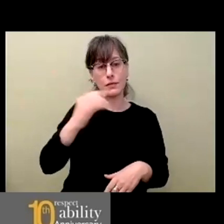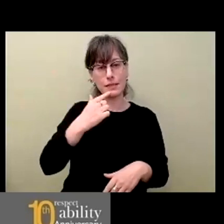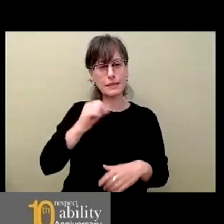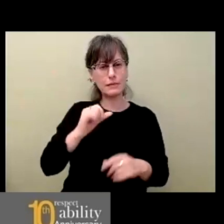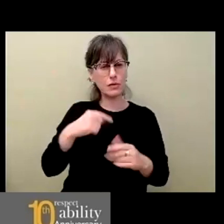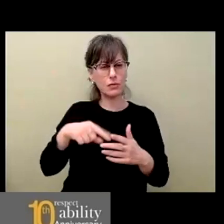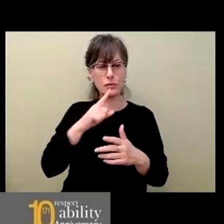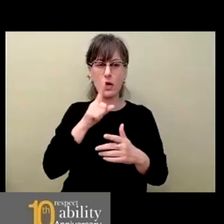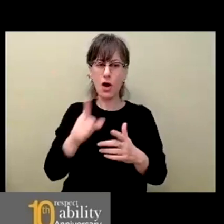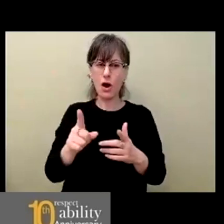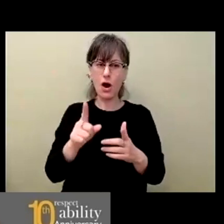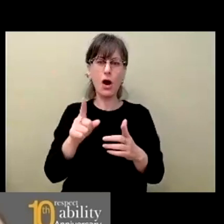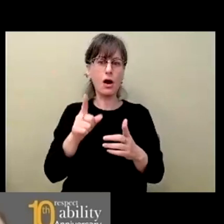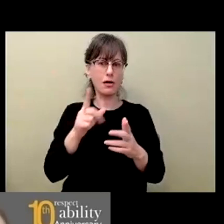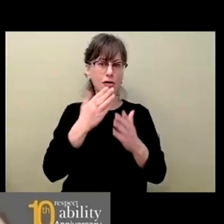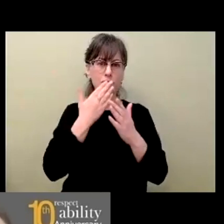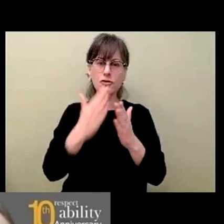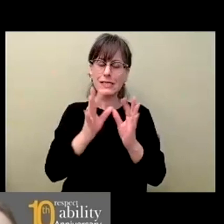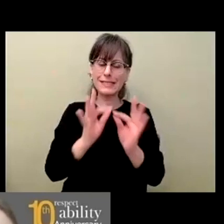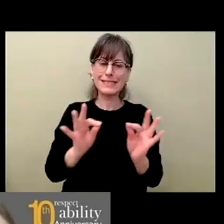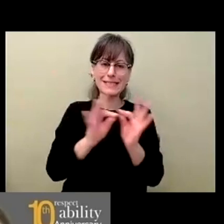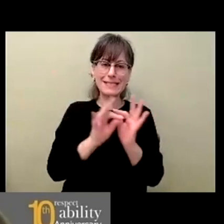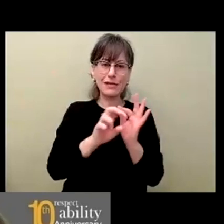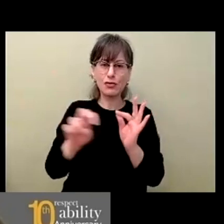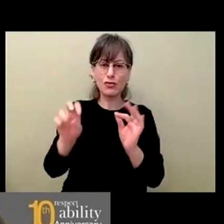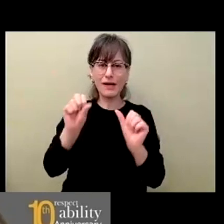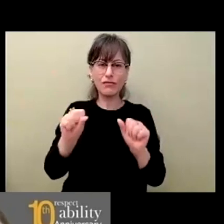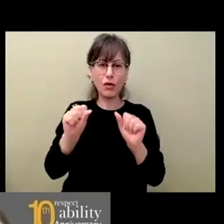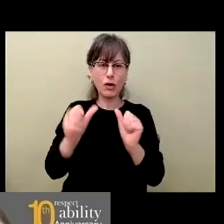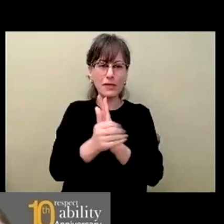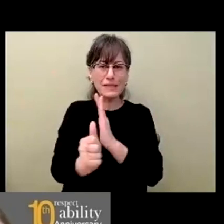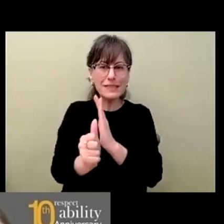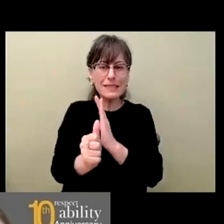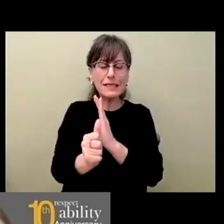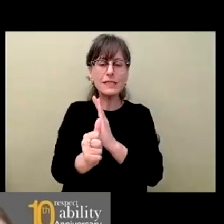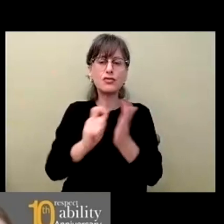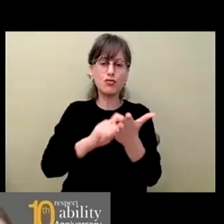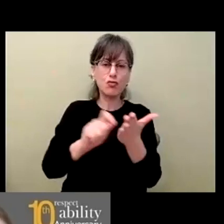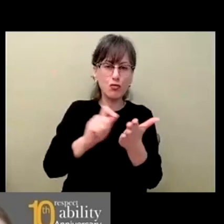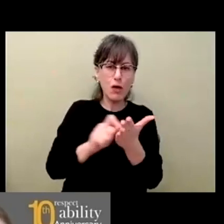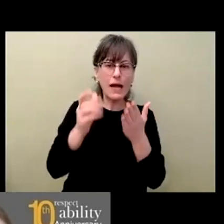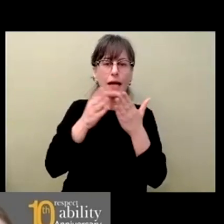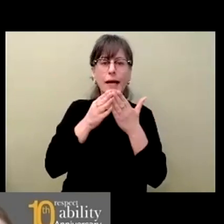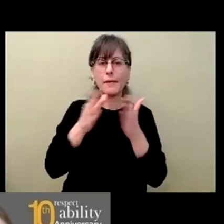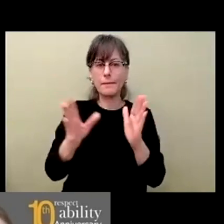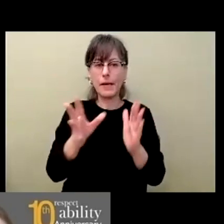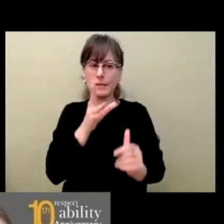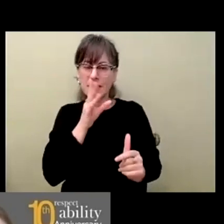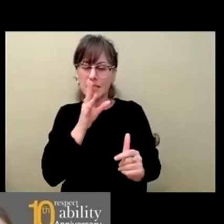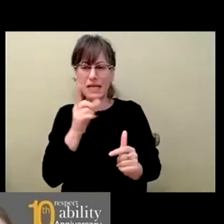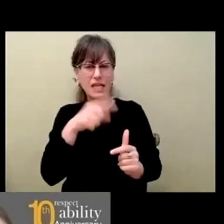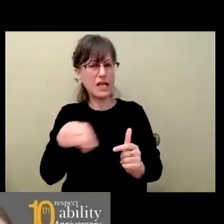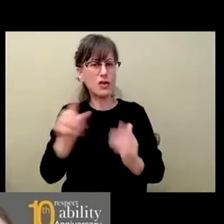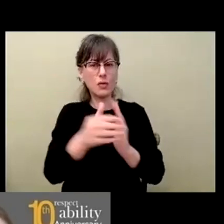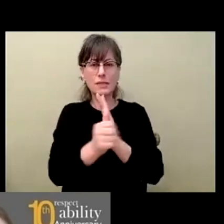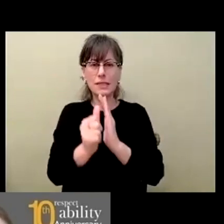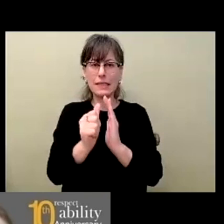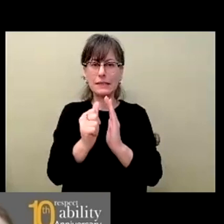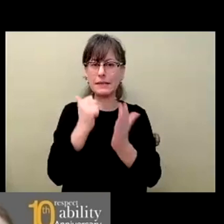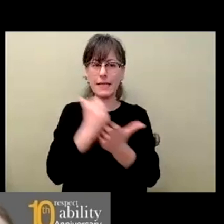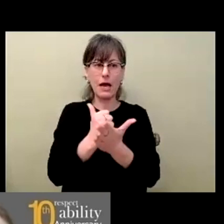and transferable skills: writing, public speaking, and those interrelational skills are super helpful in any position, but they